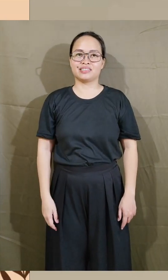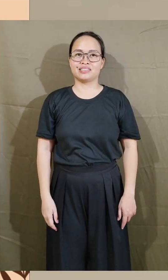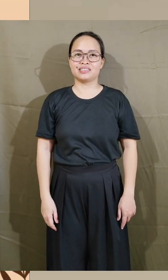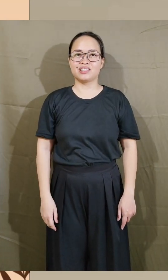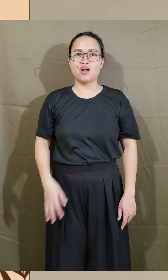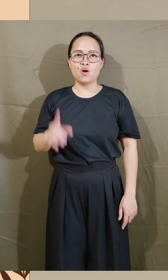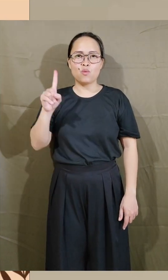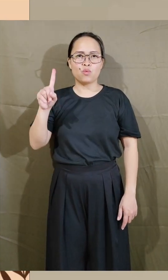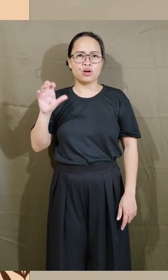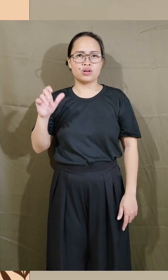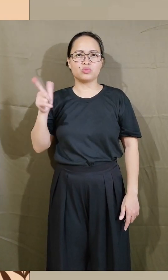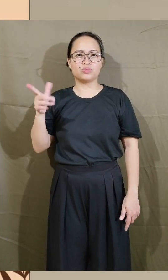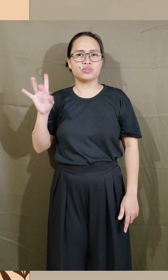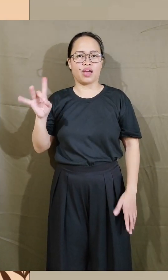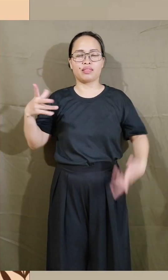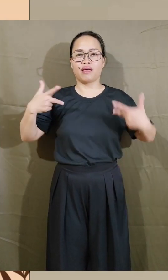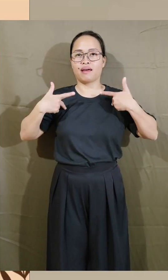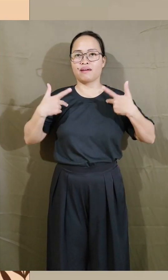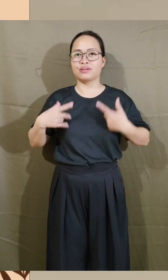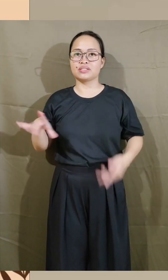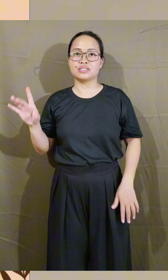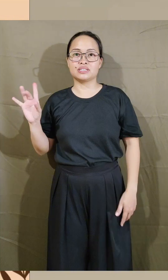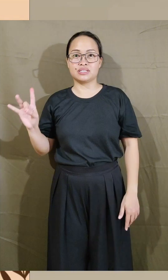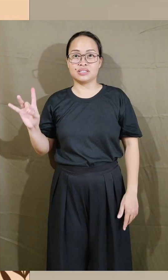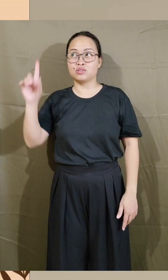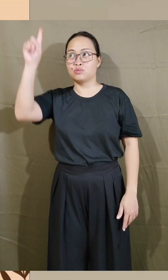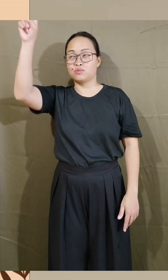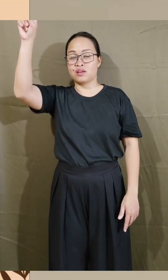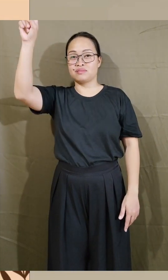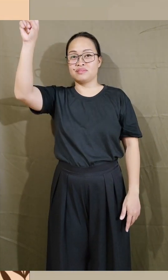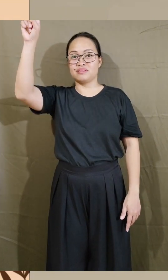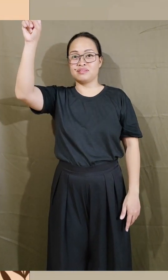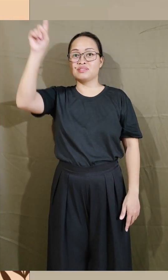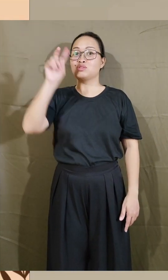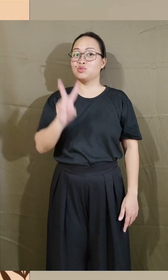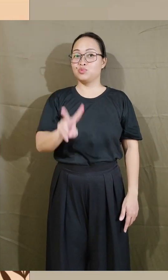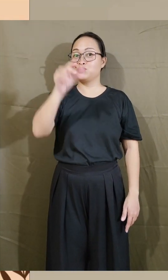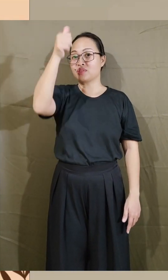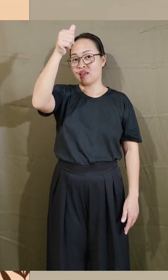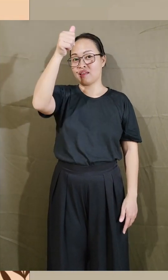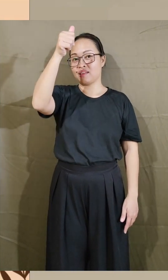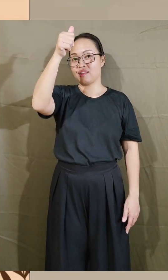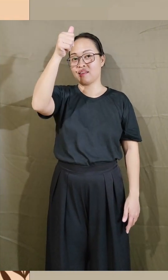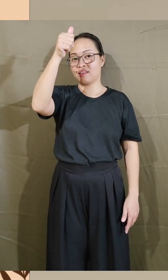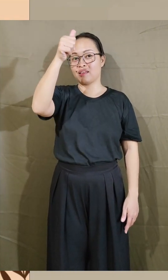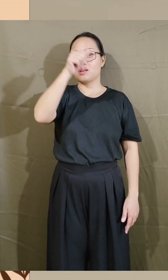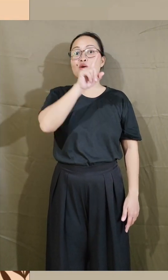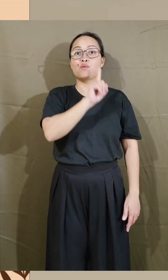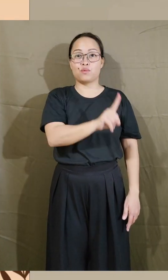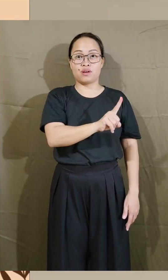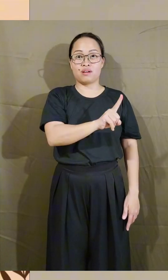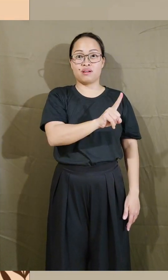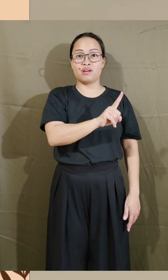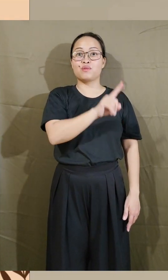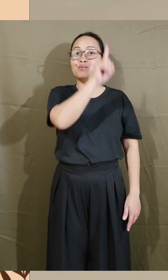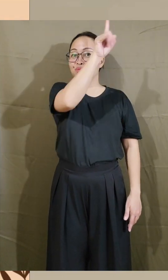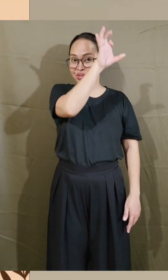while 128 has 8 ones, 2 tens, and